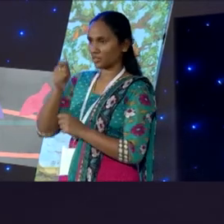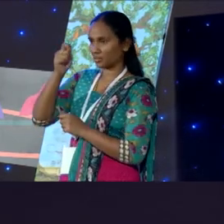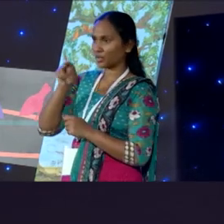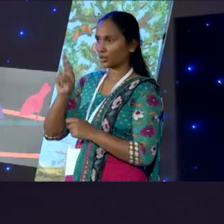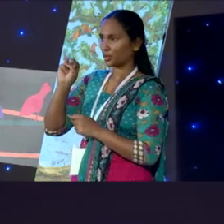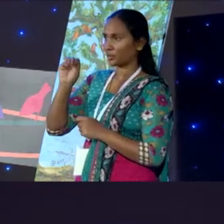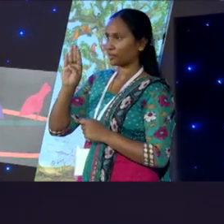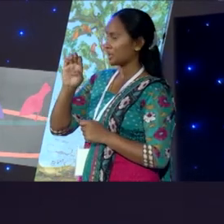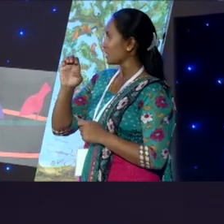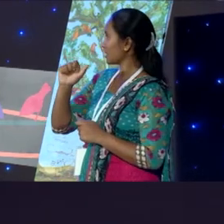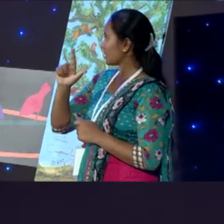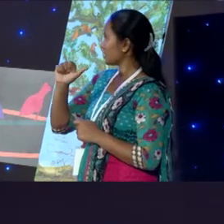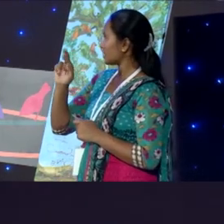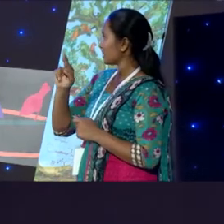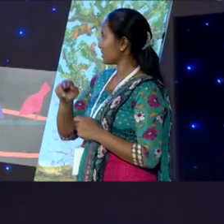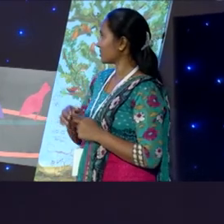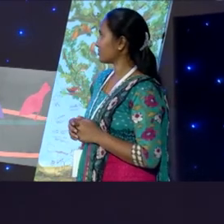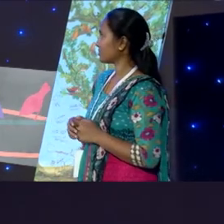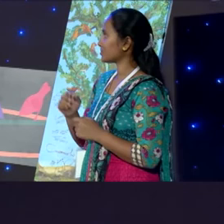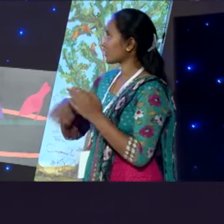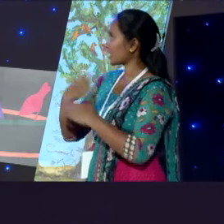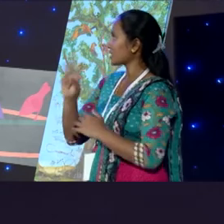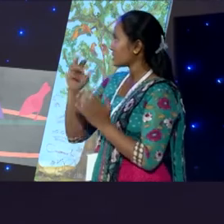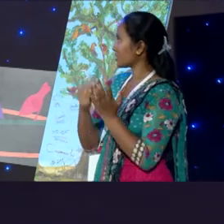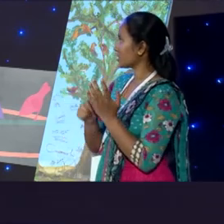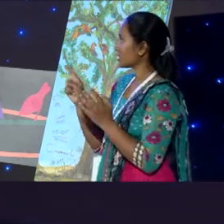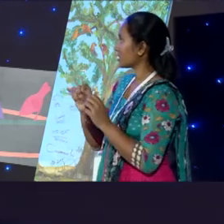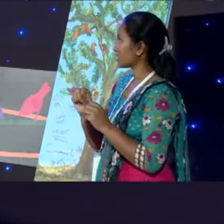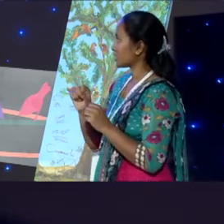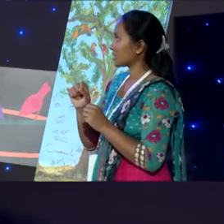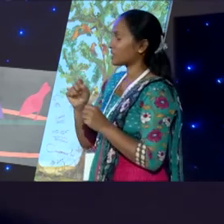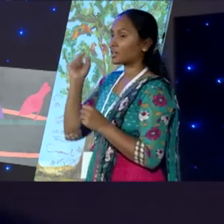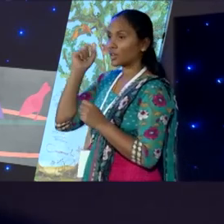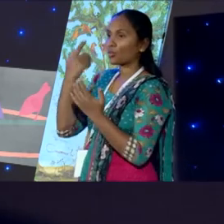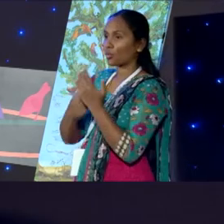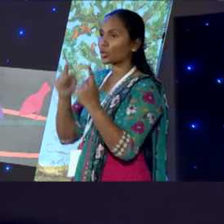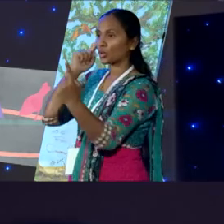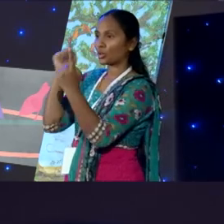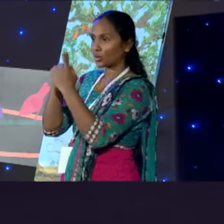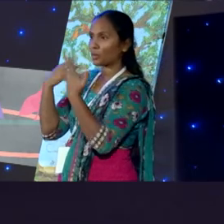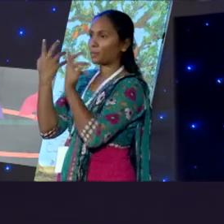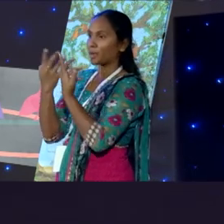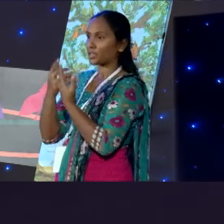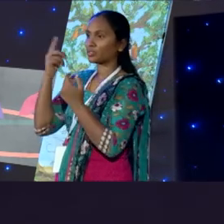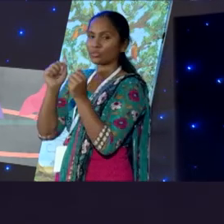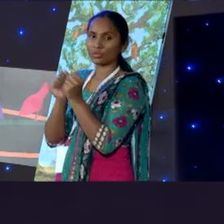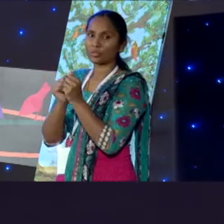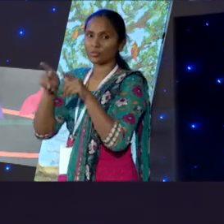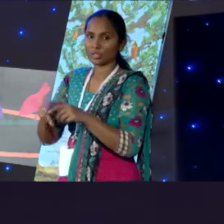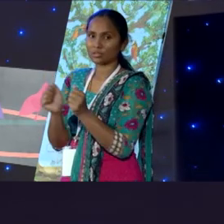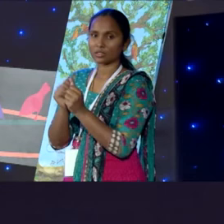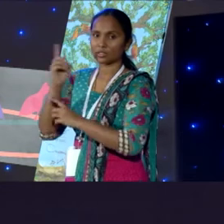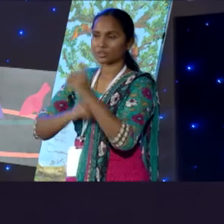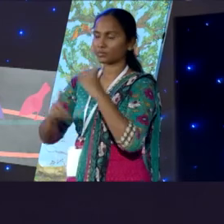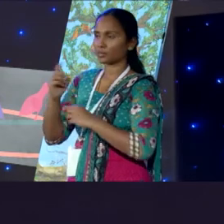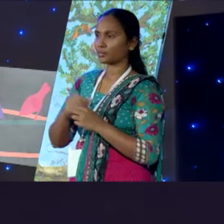100 profiles for next 3 months where I could, you know, understand what goes into matchmaking for people with disability. There were